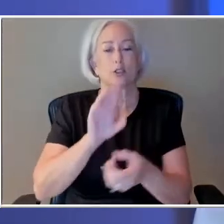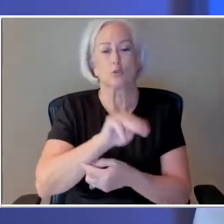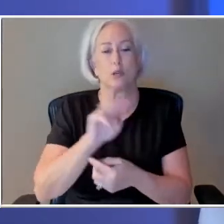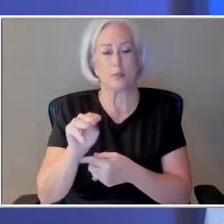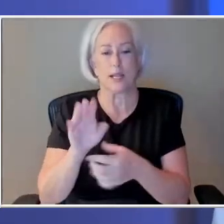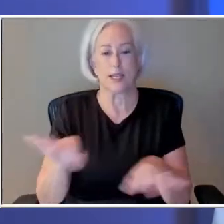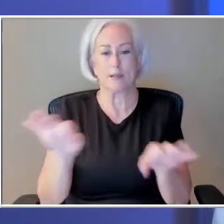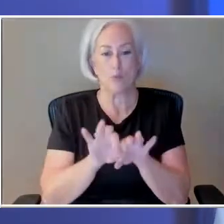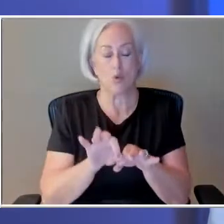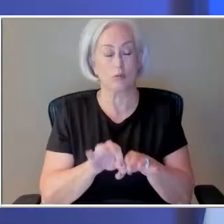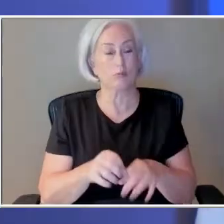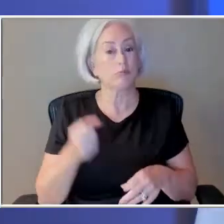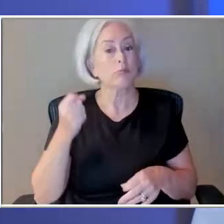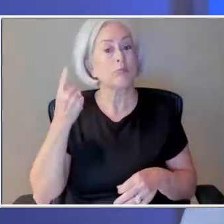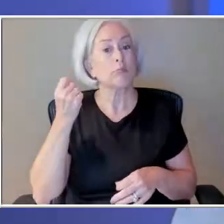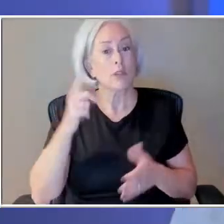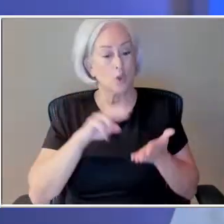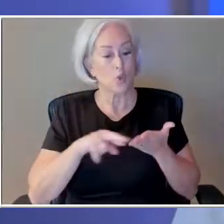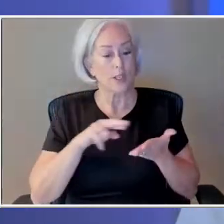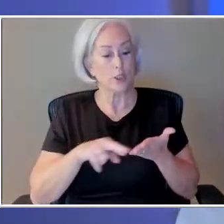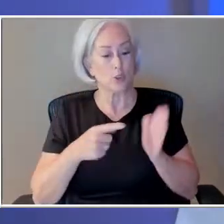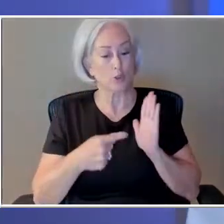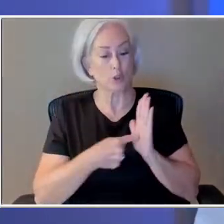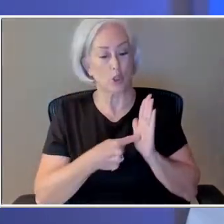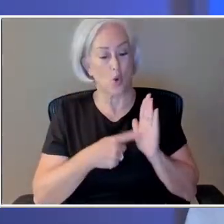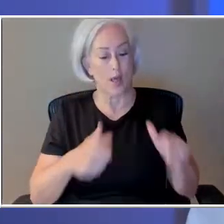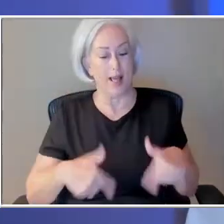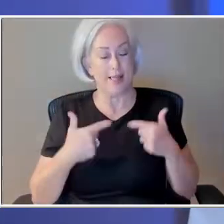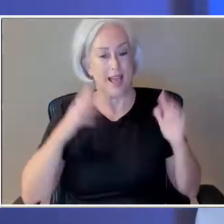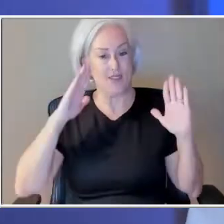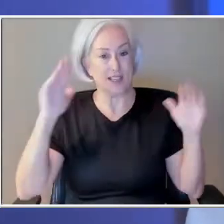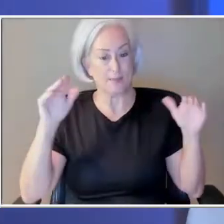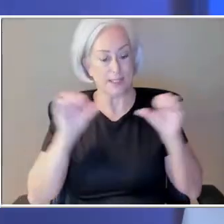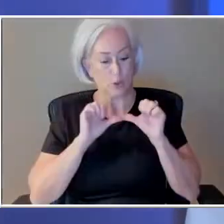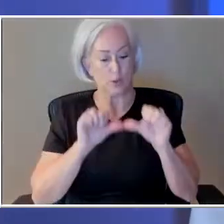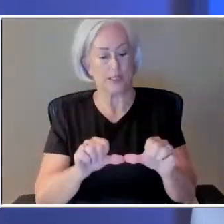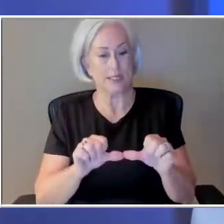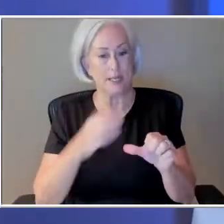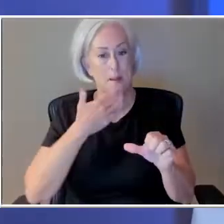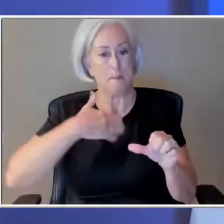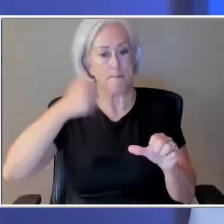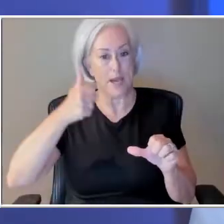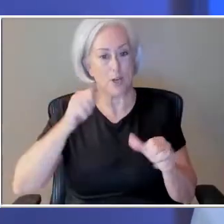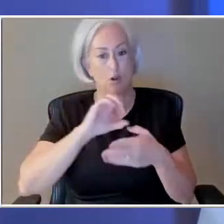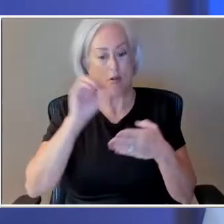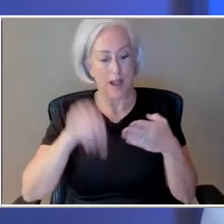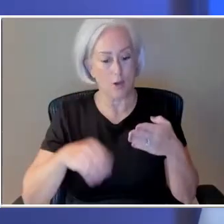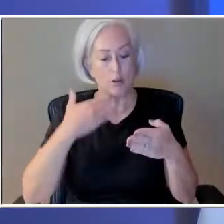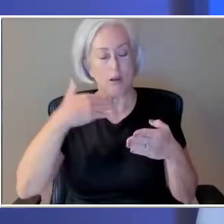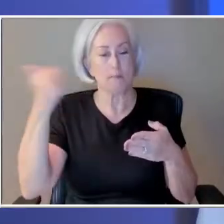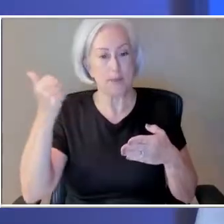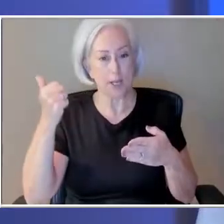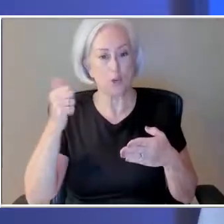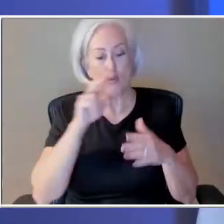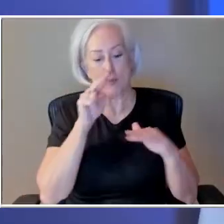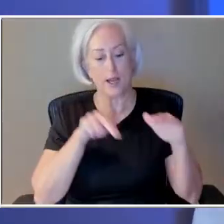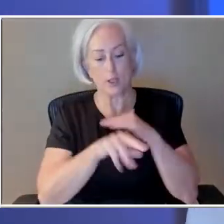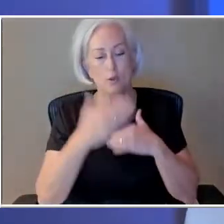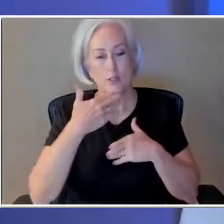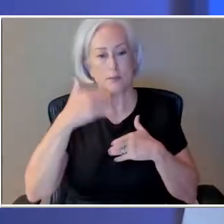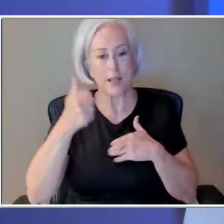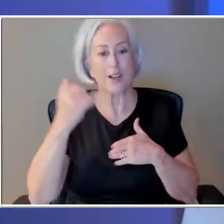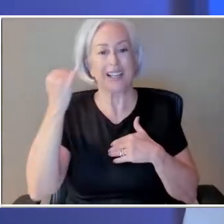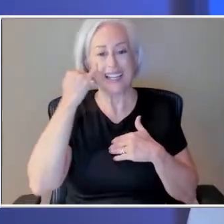shown that life expectancy is better, outcomes are better, prognosis is better if you have a multiple myeloma team